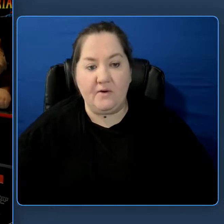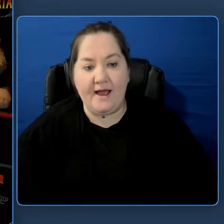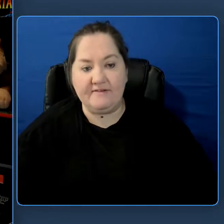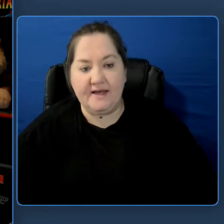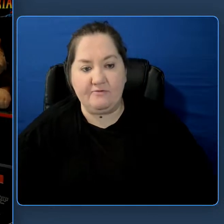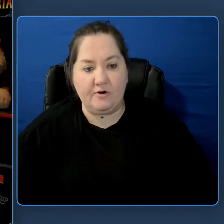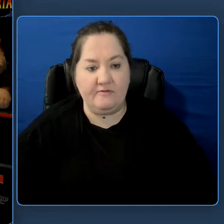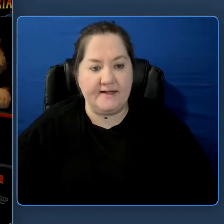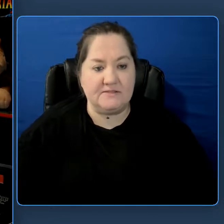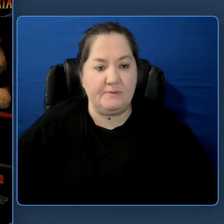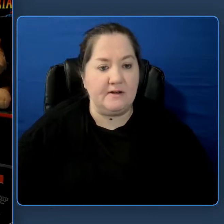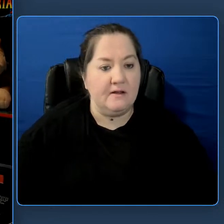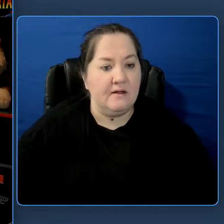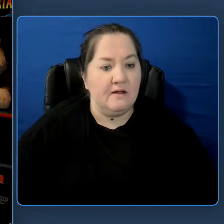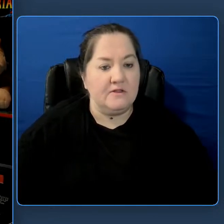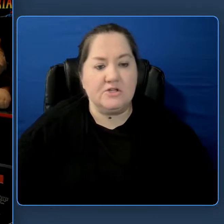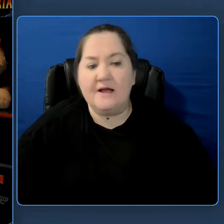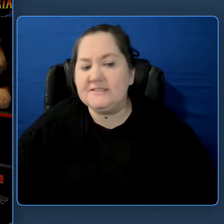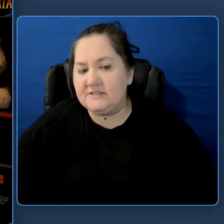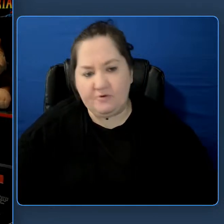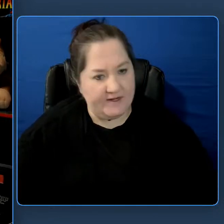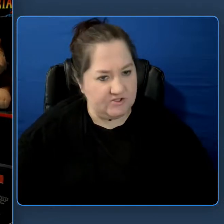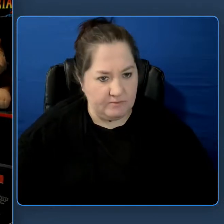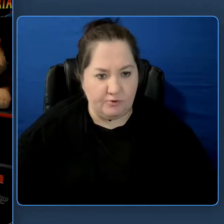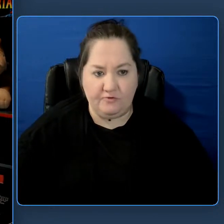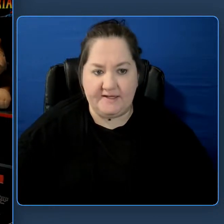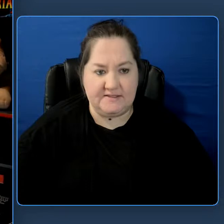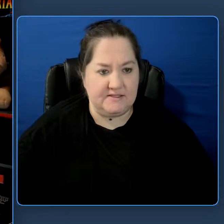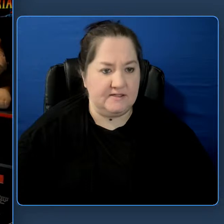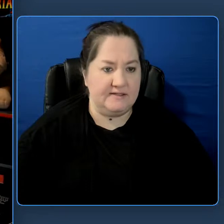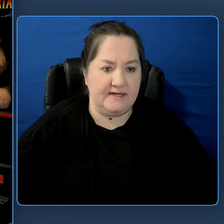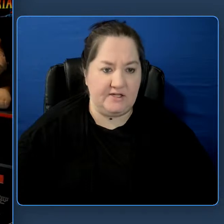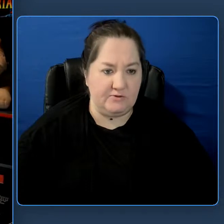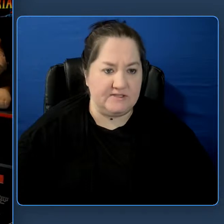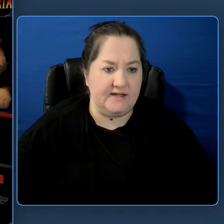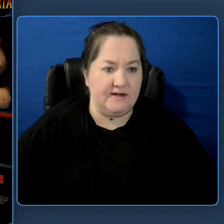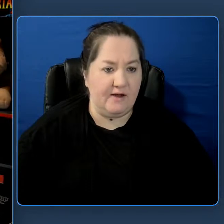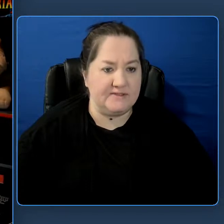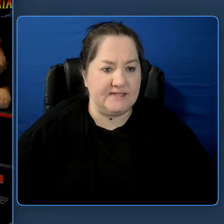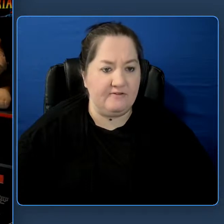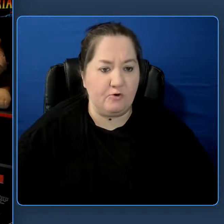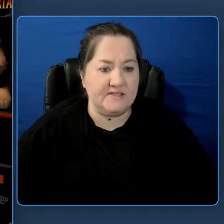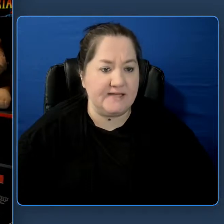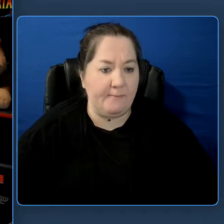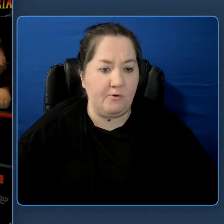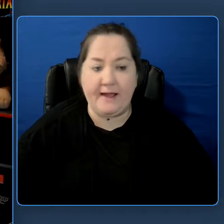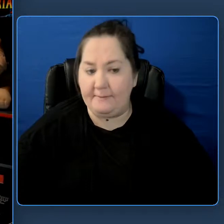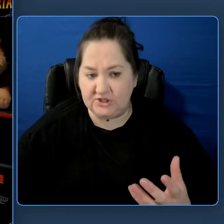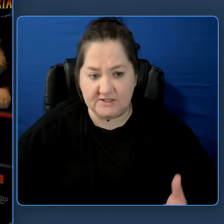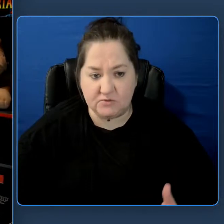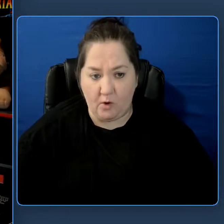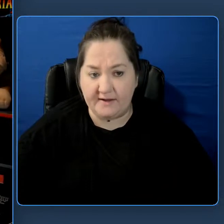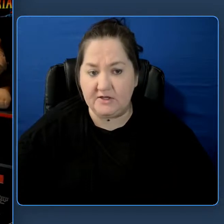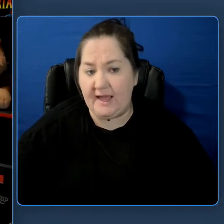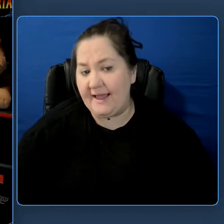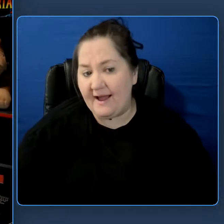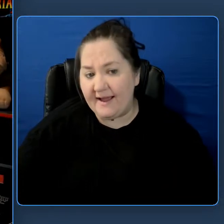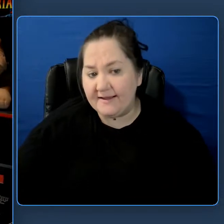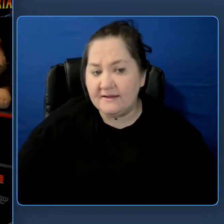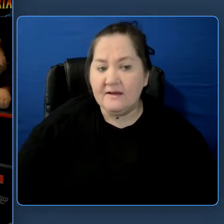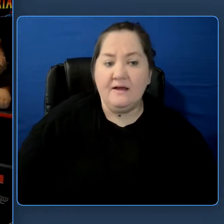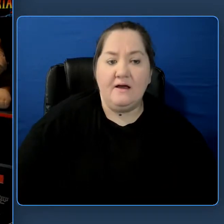or, having that for events. But there are lots of different ways to improve it and to use it. And I would say, for example, captioning is